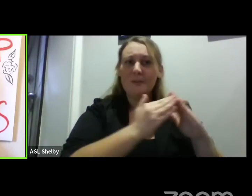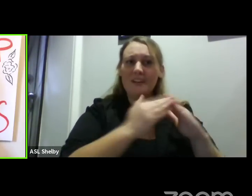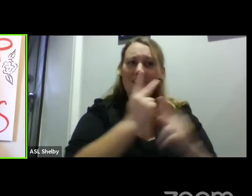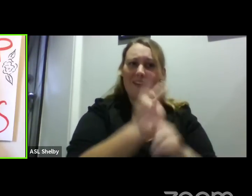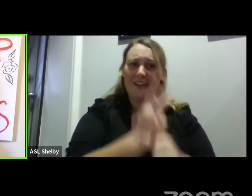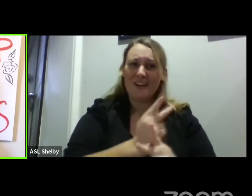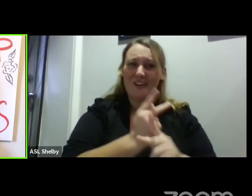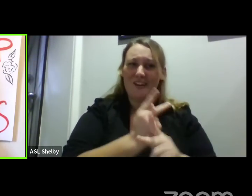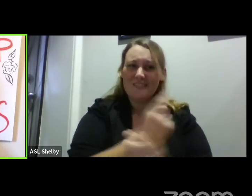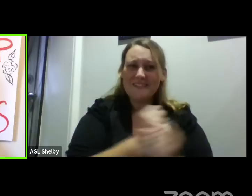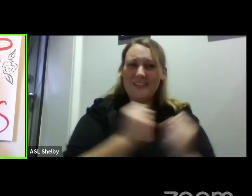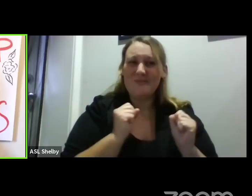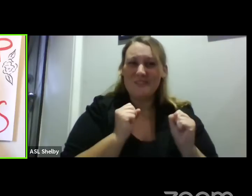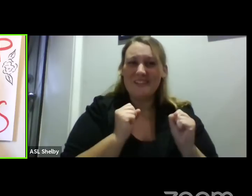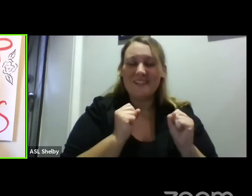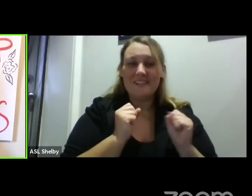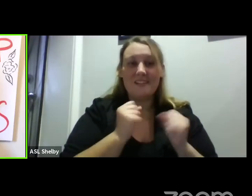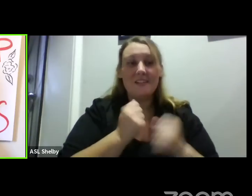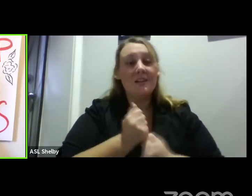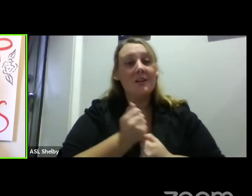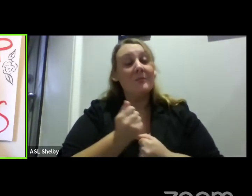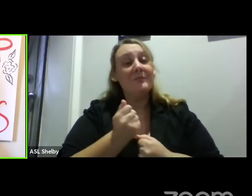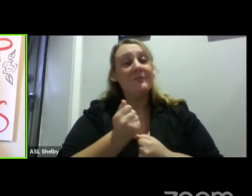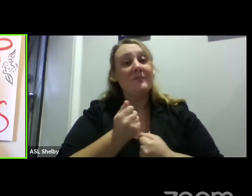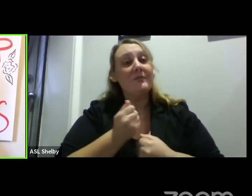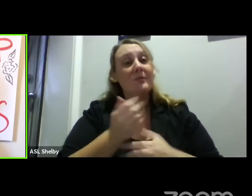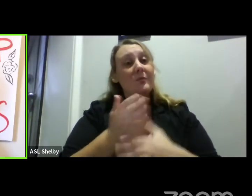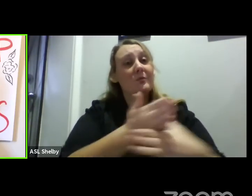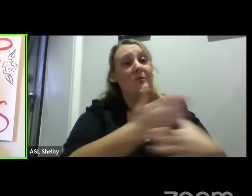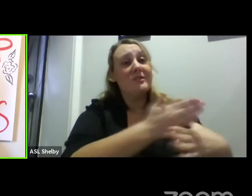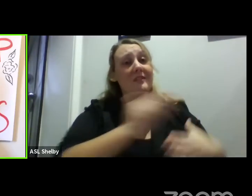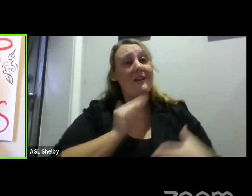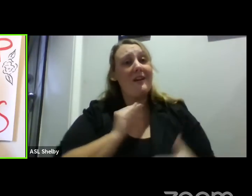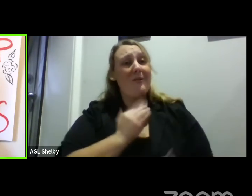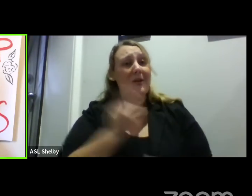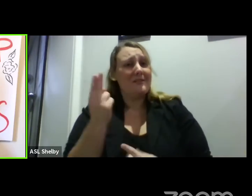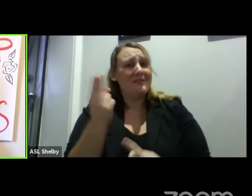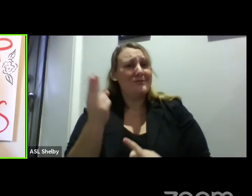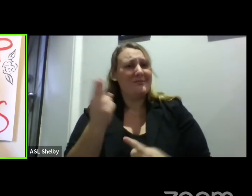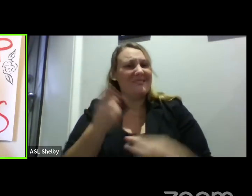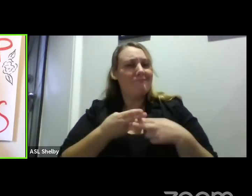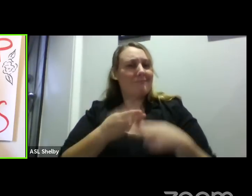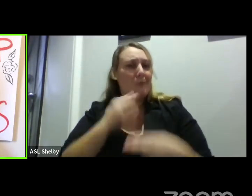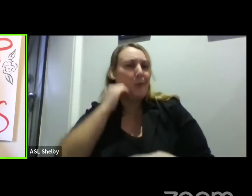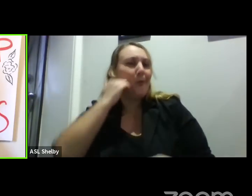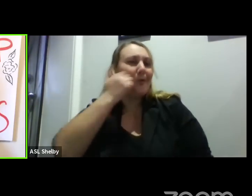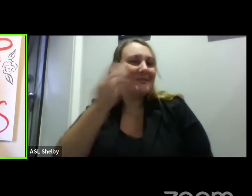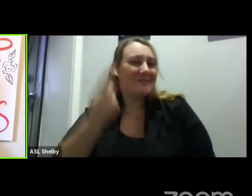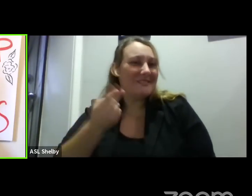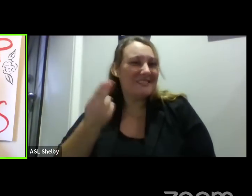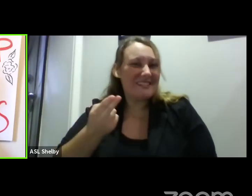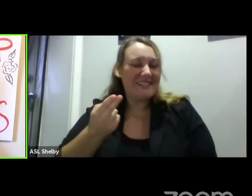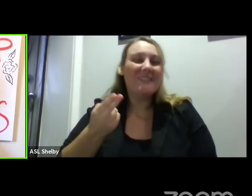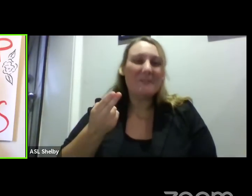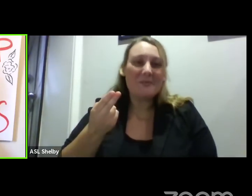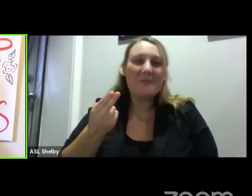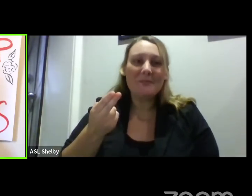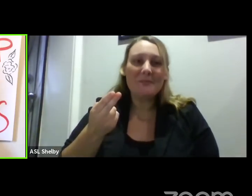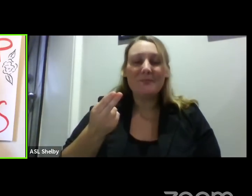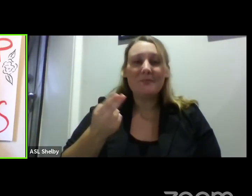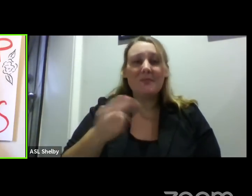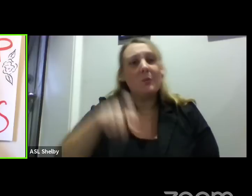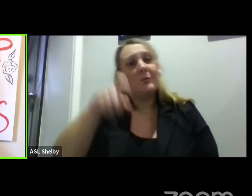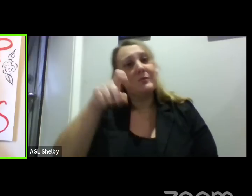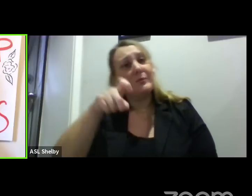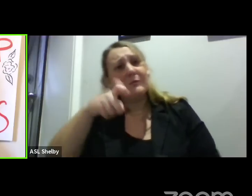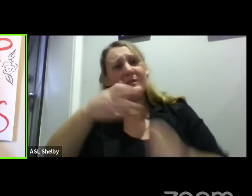and art to ready our hearts for our continued struggle. We were supposed to be rallying together, clutching